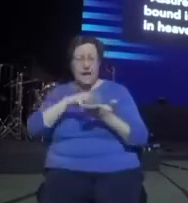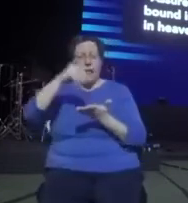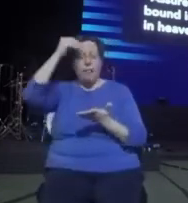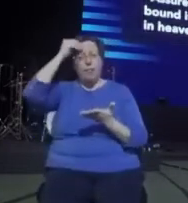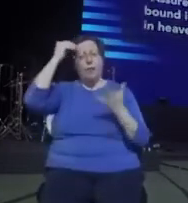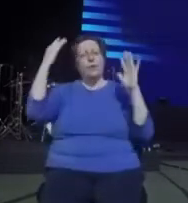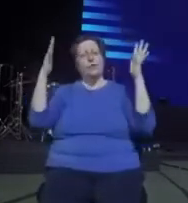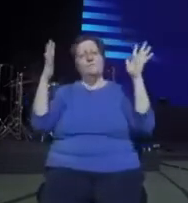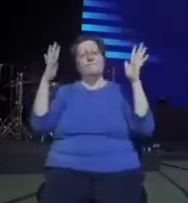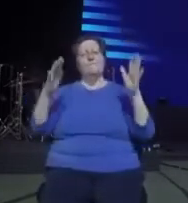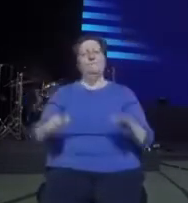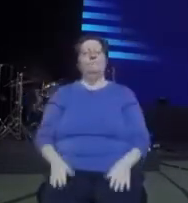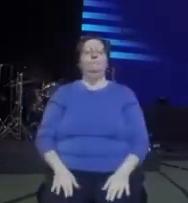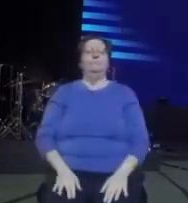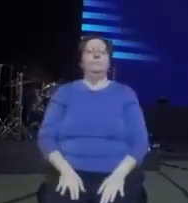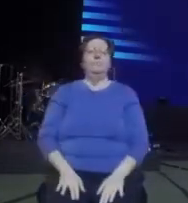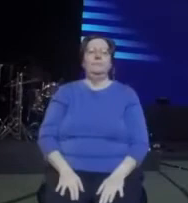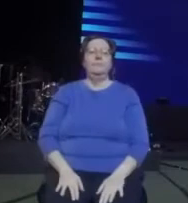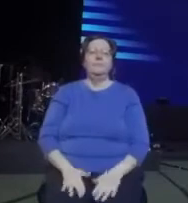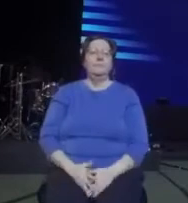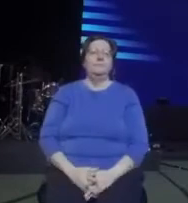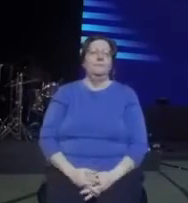you tonight? Come on.